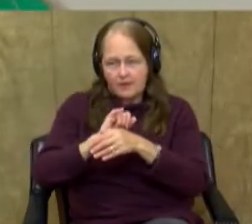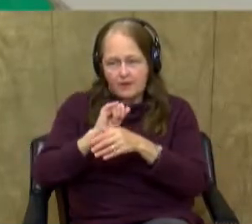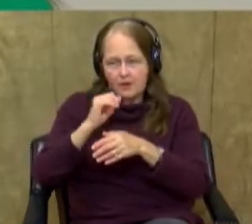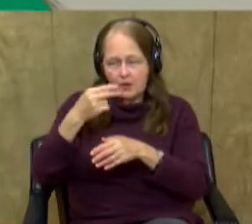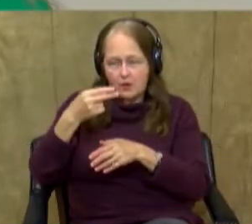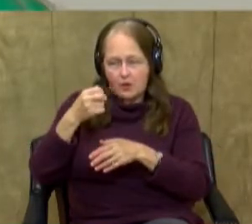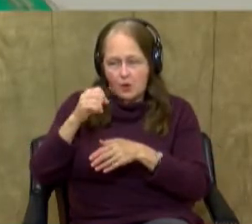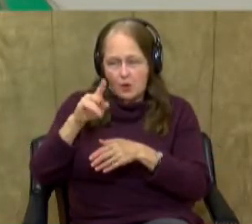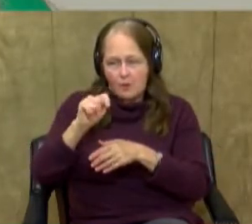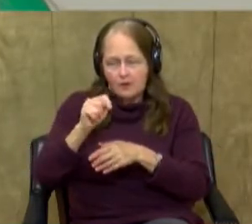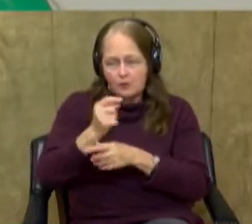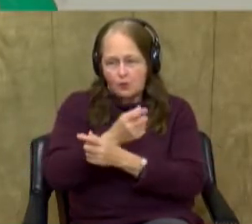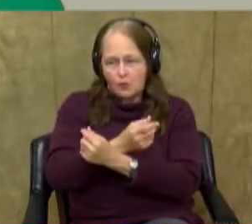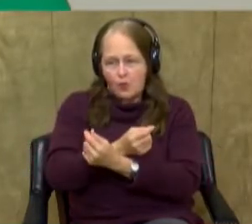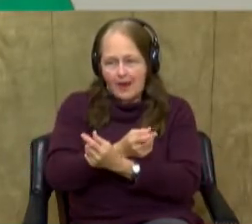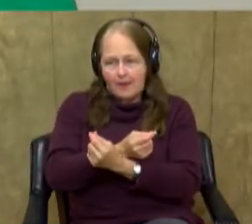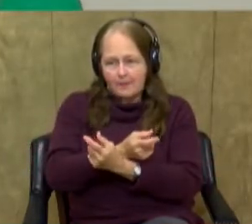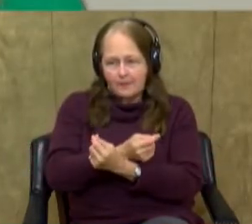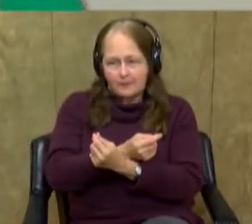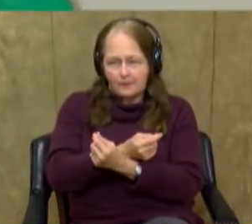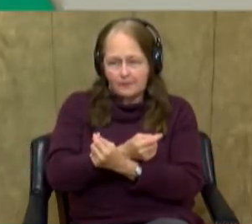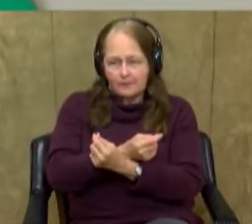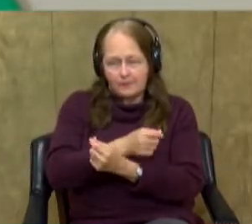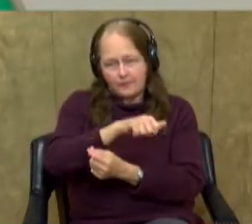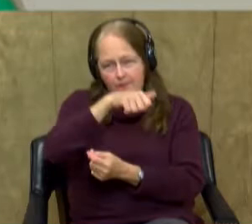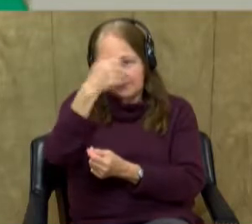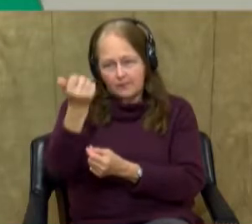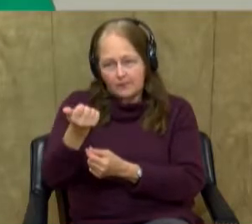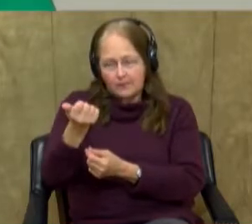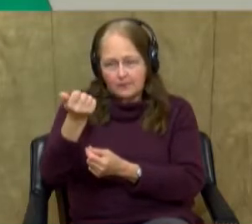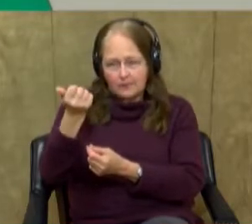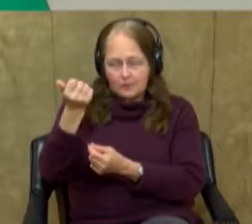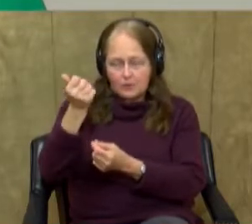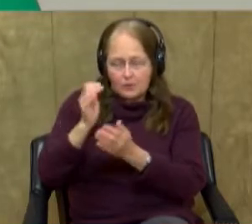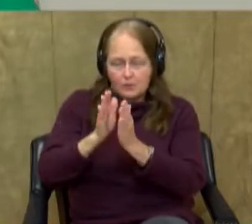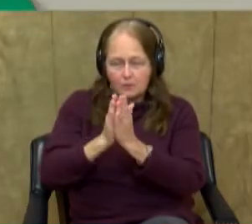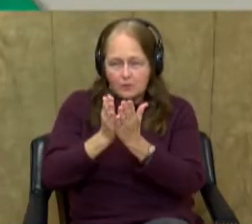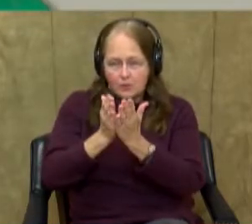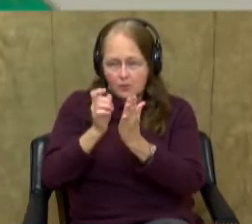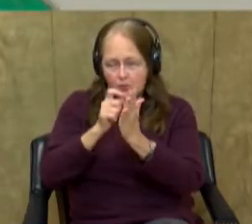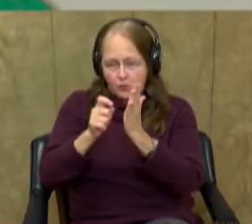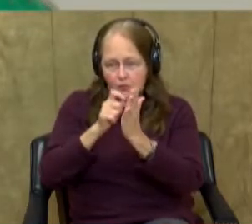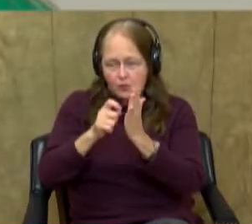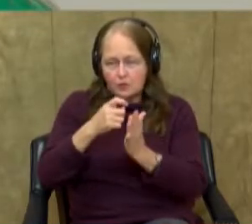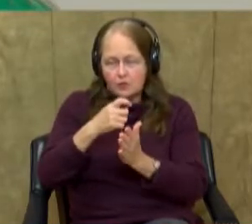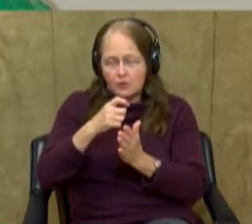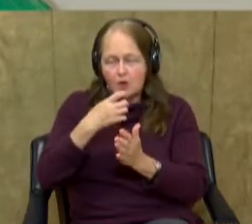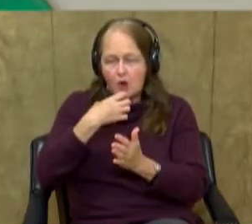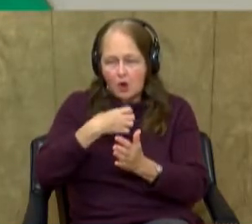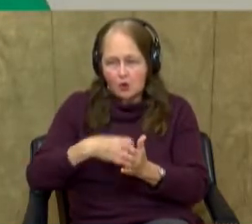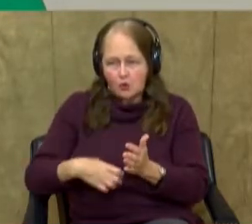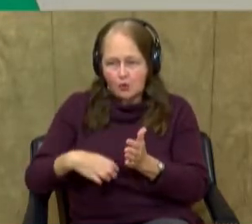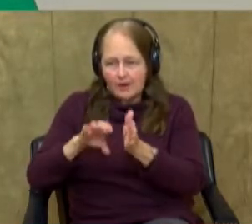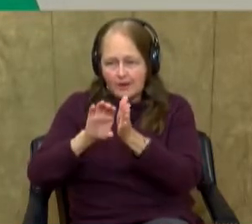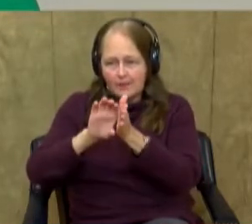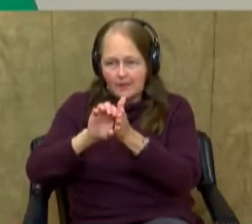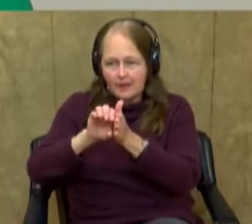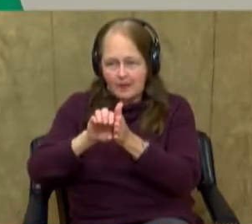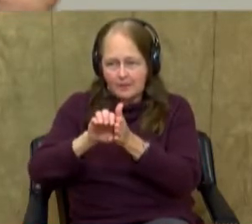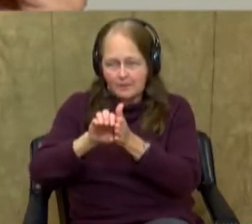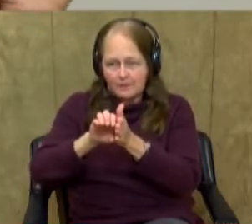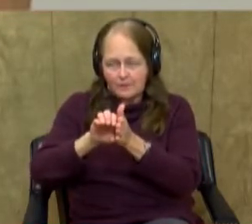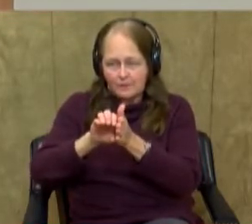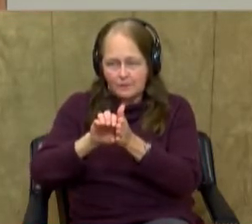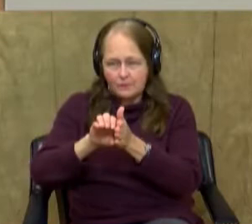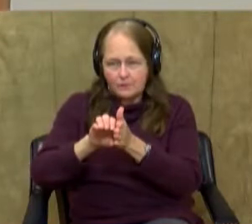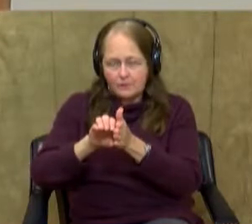Carle. You may have read some other books by Eric Carle. He wrote The Very Hungry Caterpillar. He wrote what